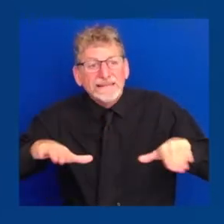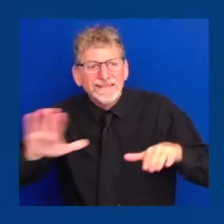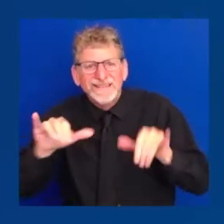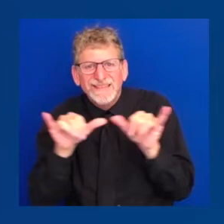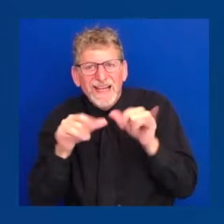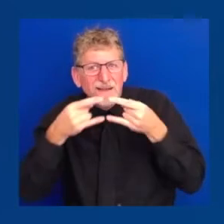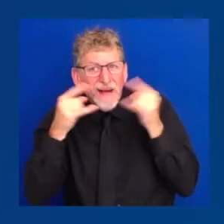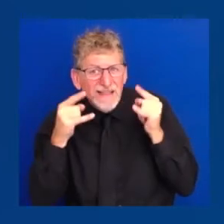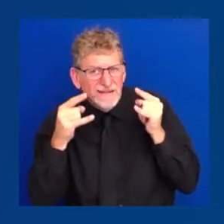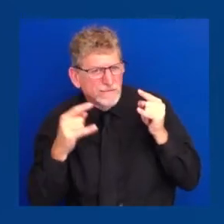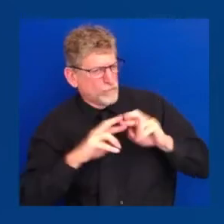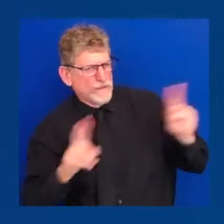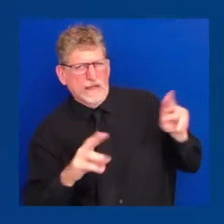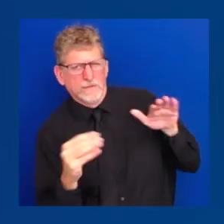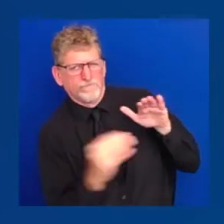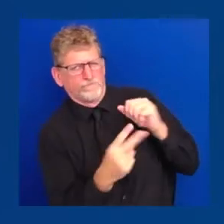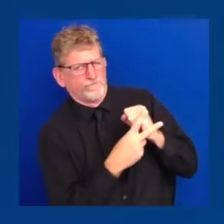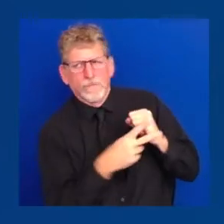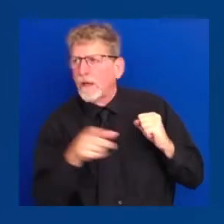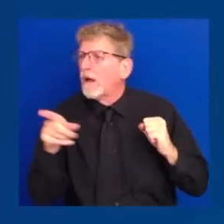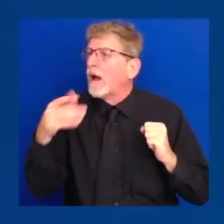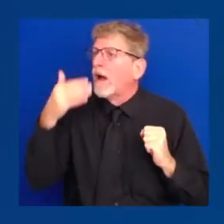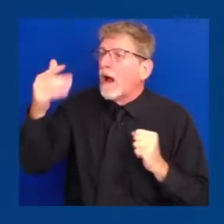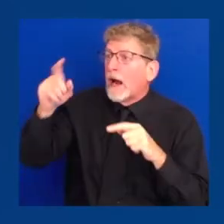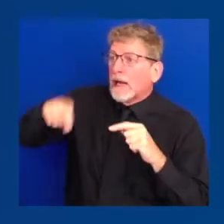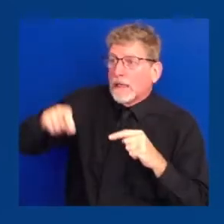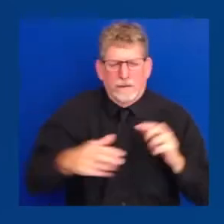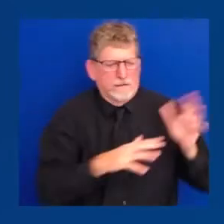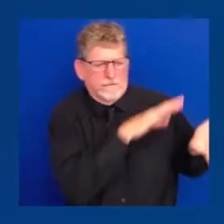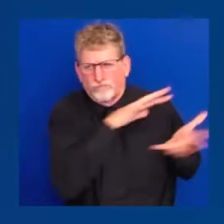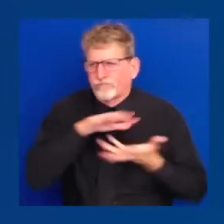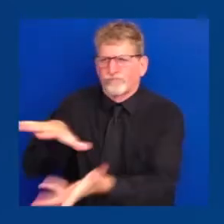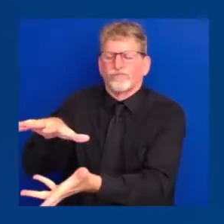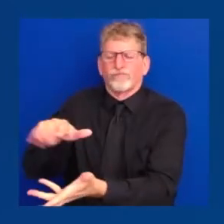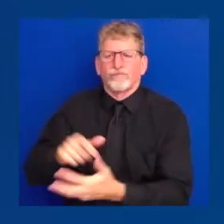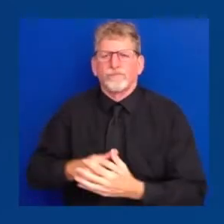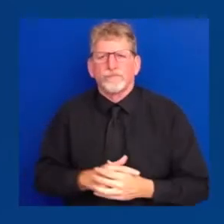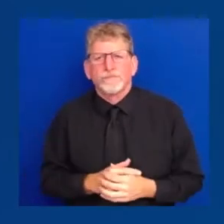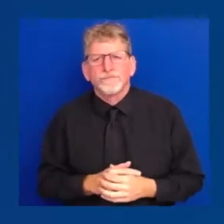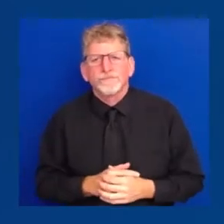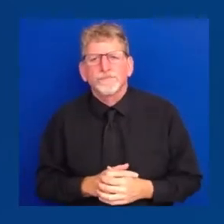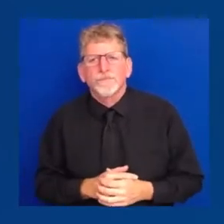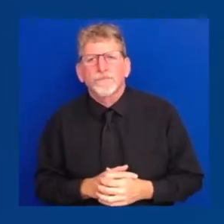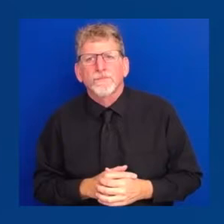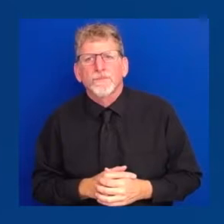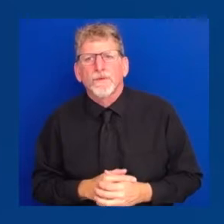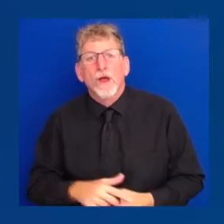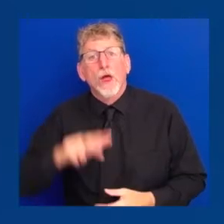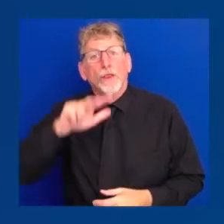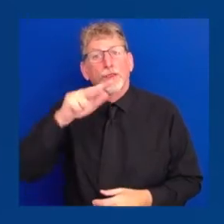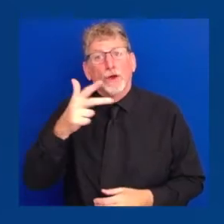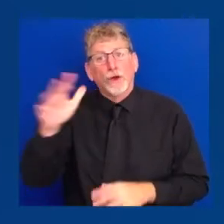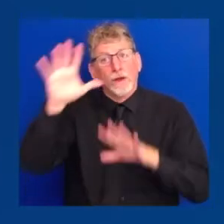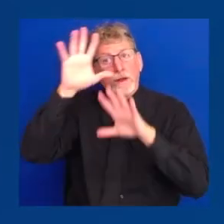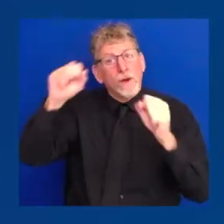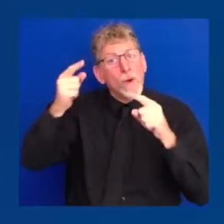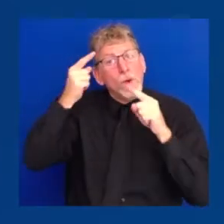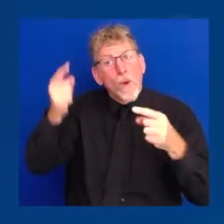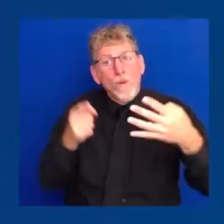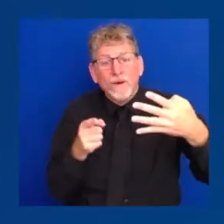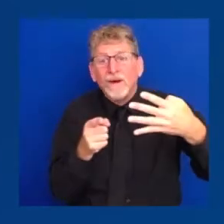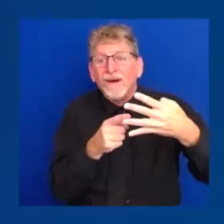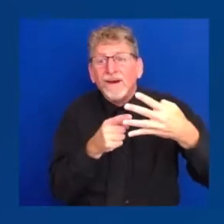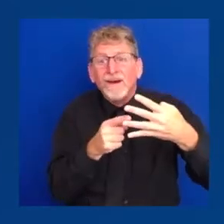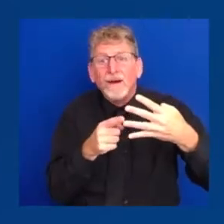Next, the third goal of the President's plan, prevent economic and school shutdowns. We know how to keep our businesses and our